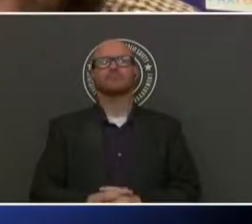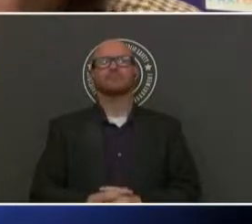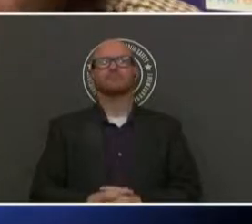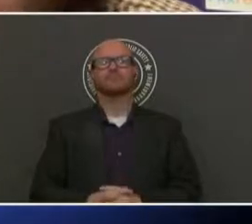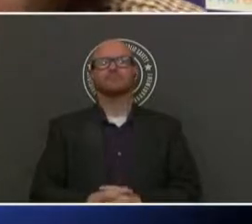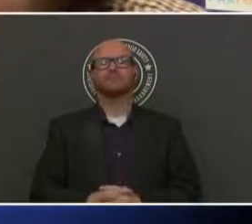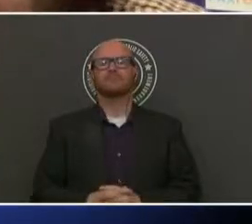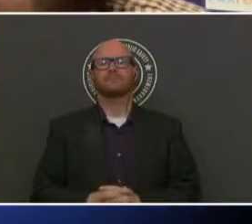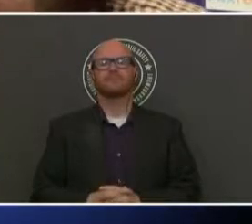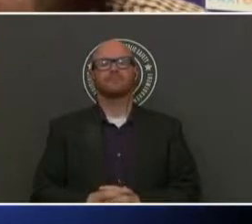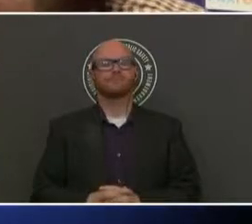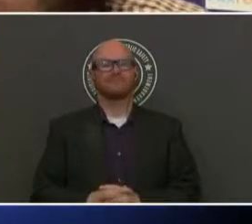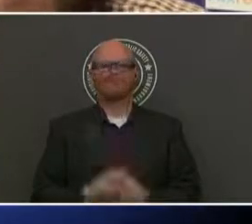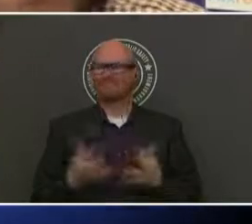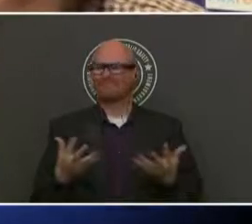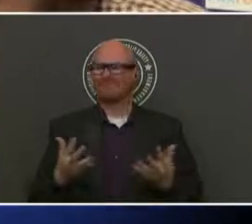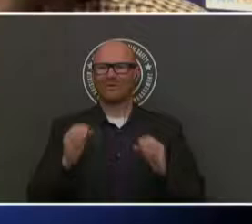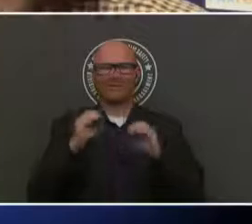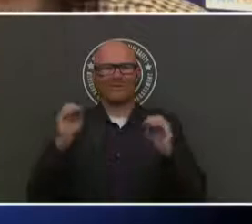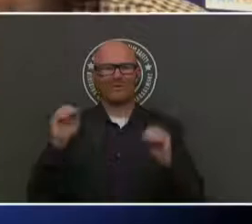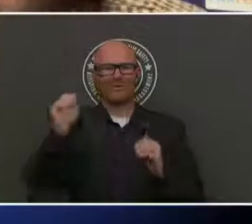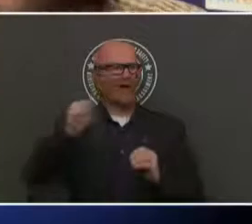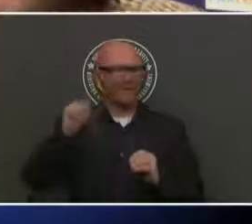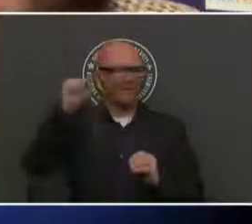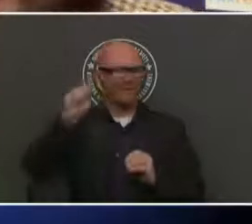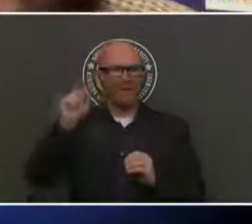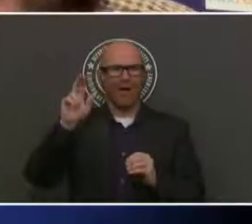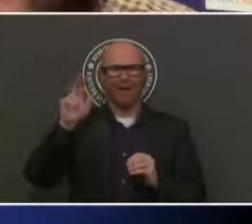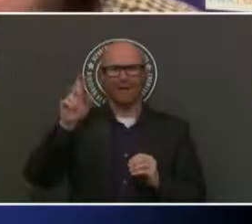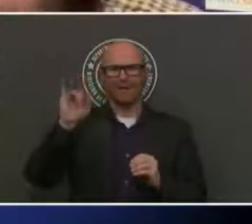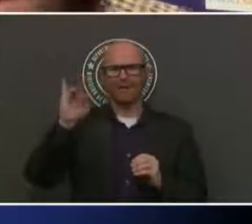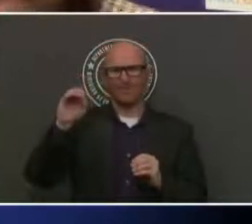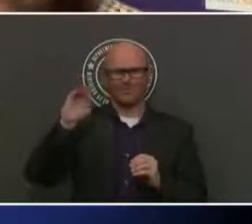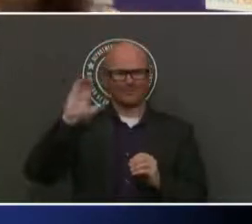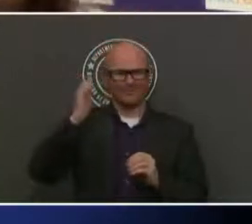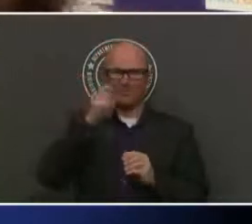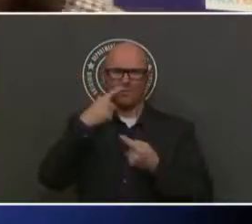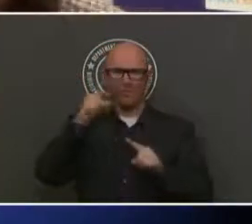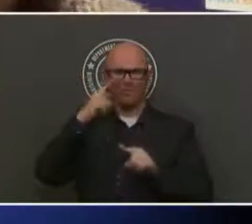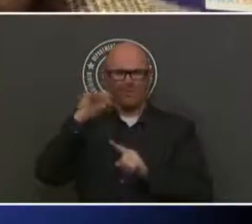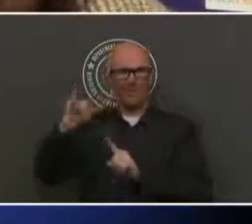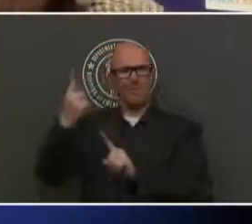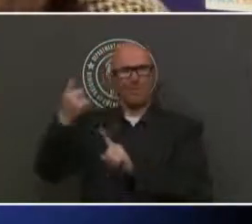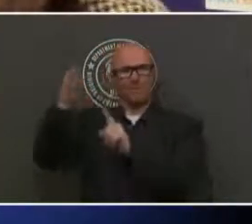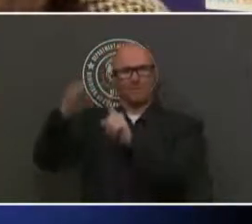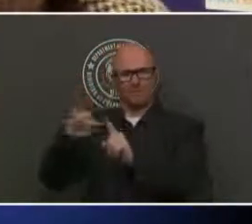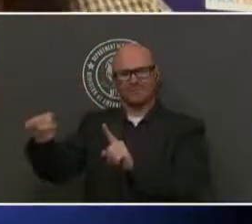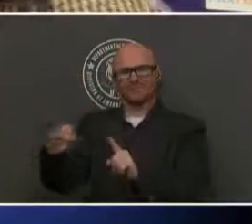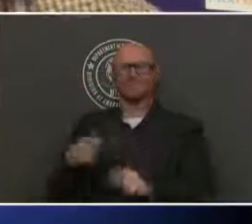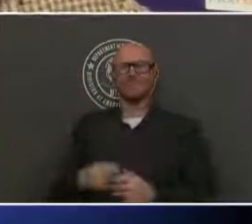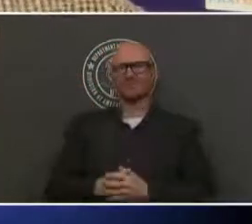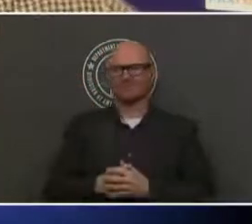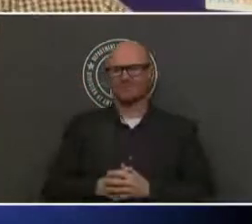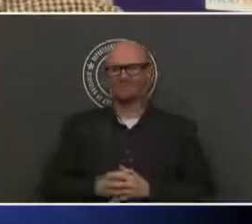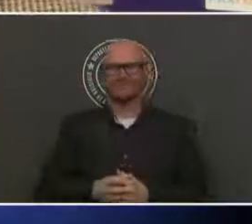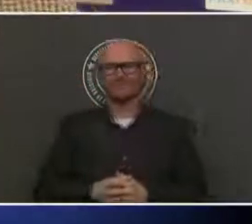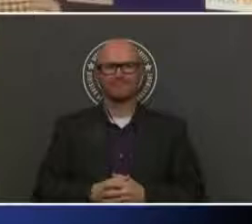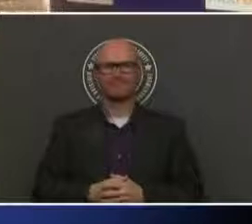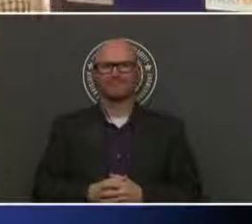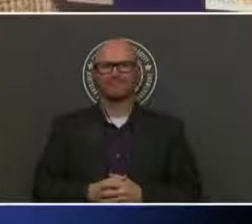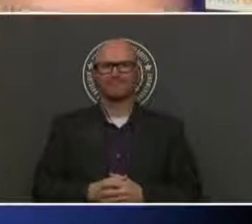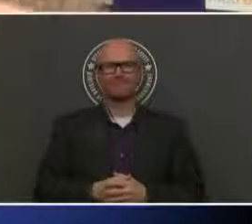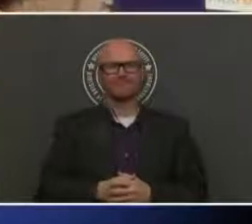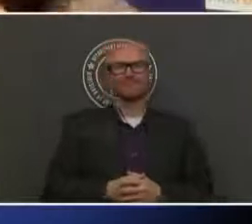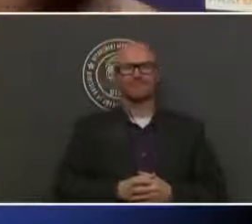And we're still not hearing you, Roger. I'm so sorry. tweet at me and we'll try to get your question answered.